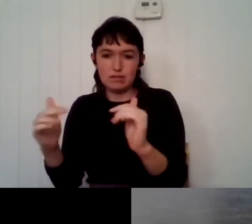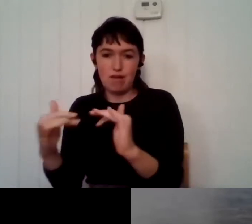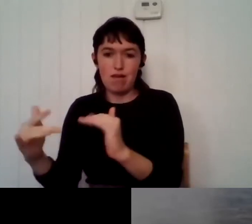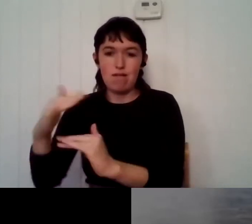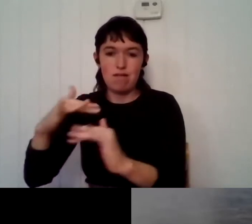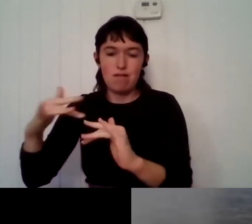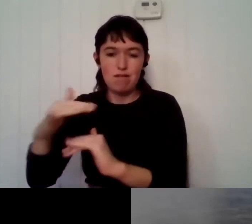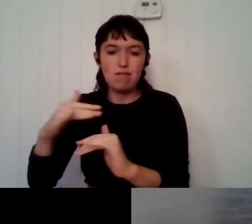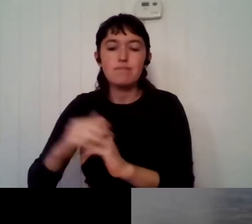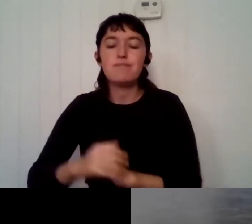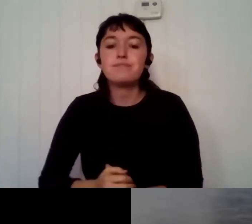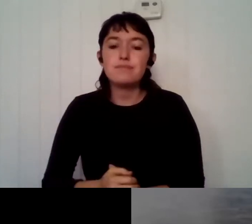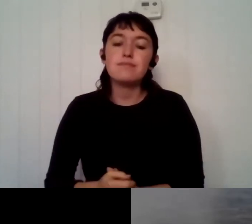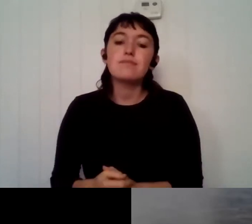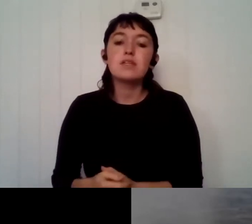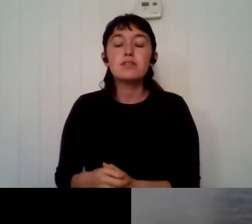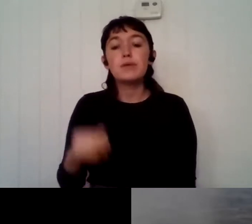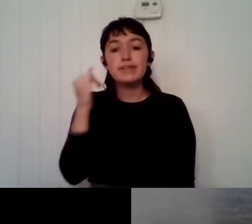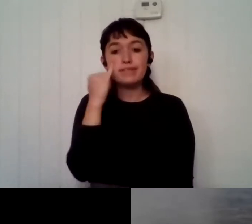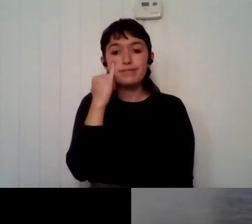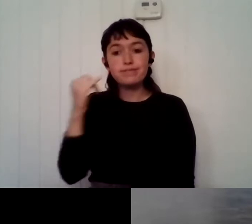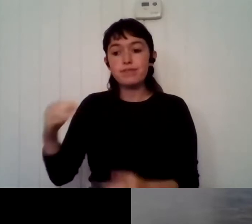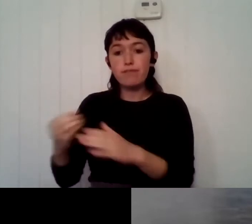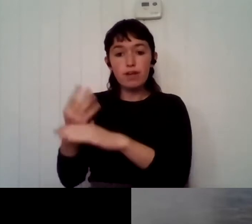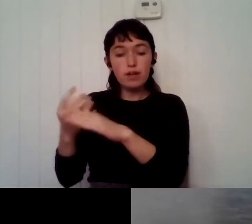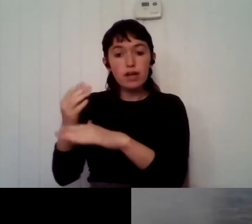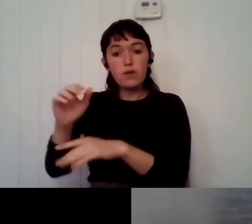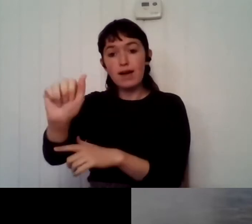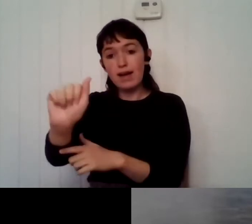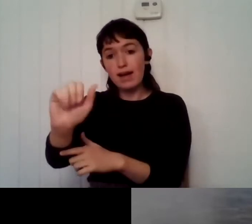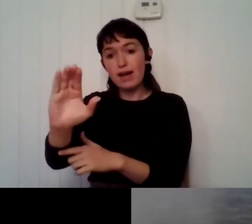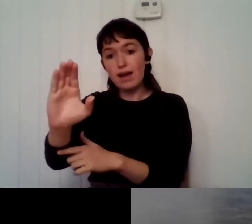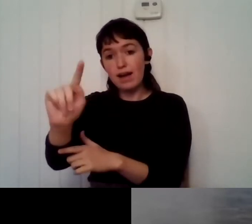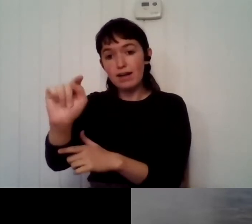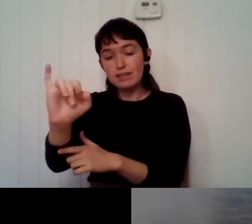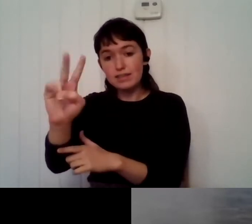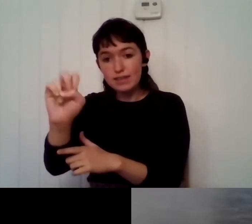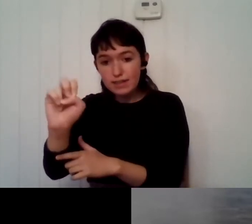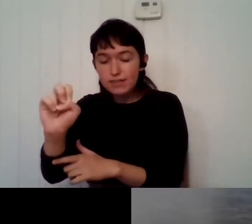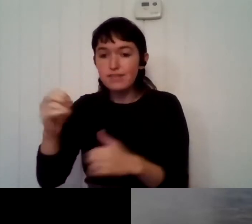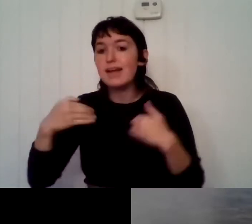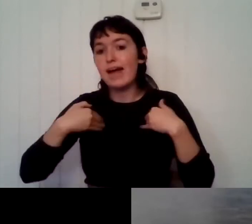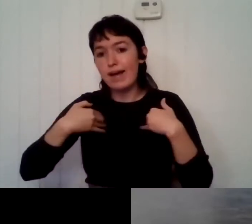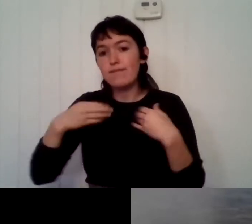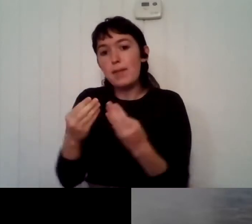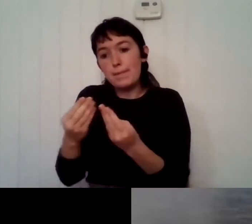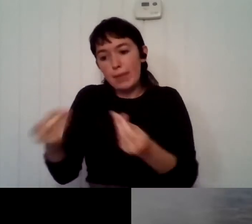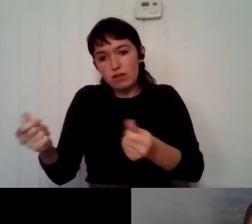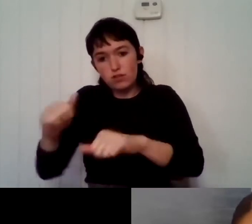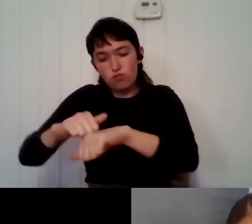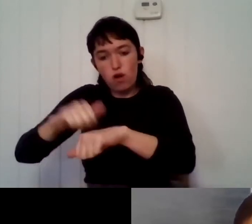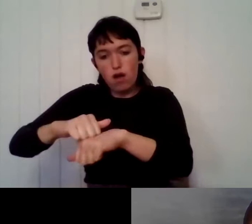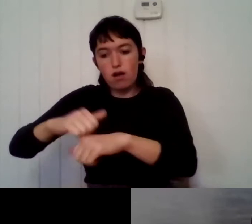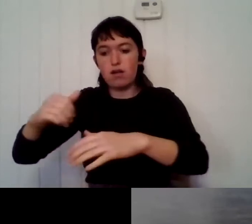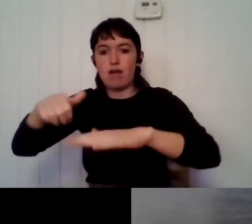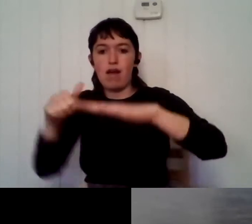active magmatic chamber, let's say, means that it has a certain amount of molten rock below the surface that has the